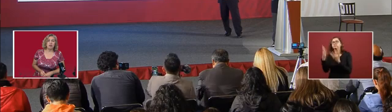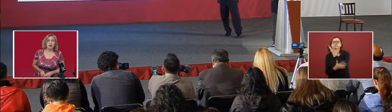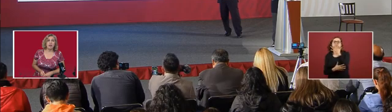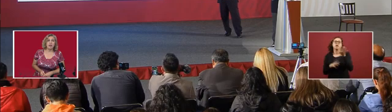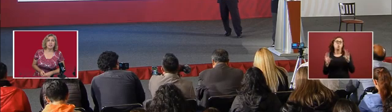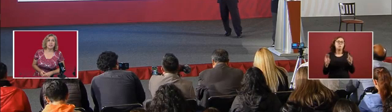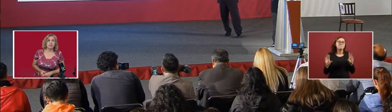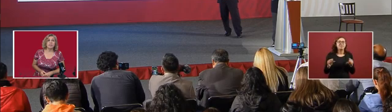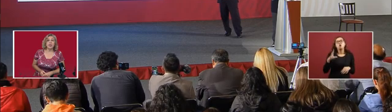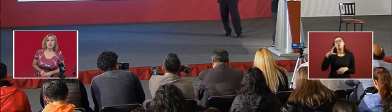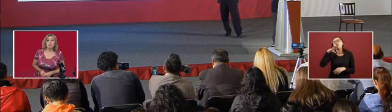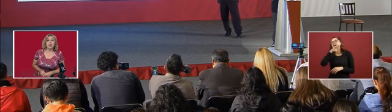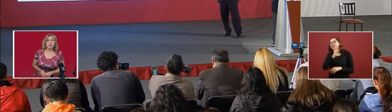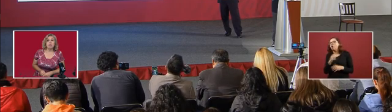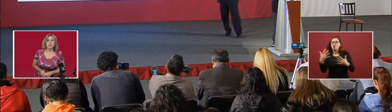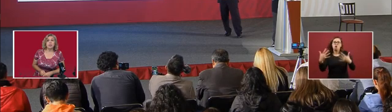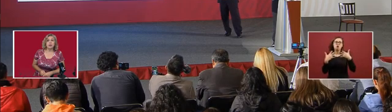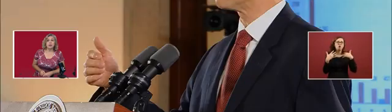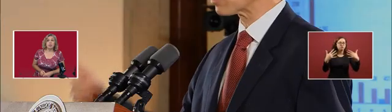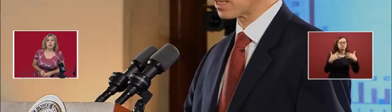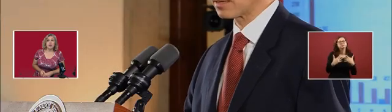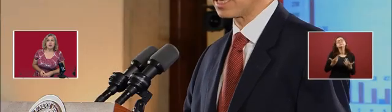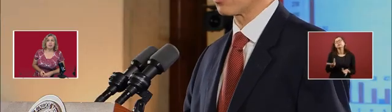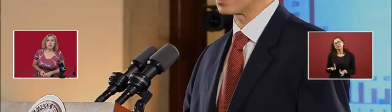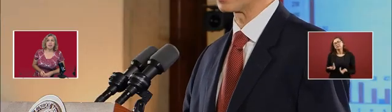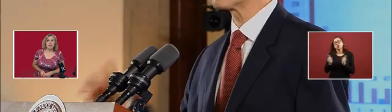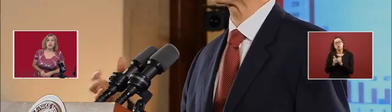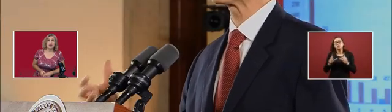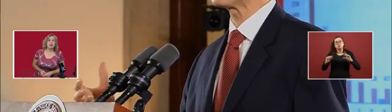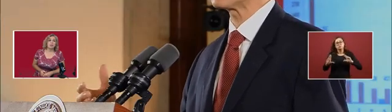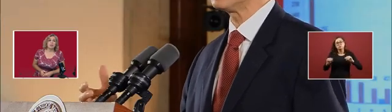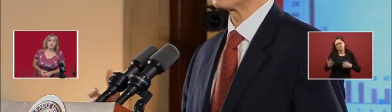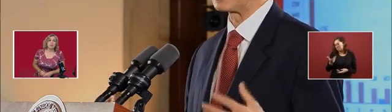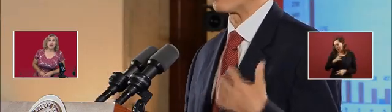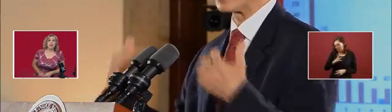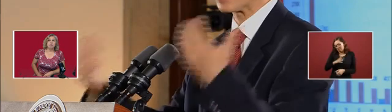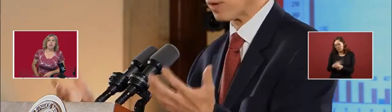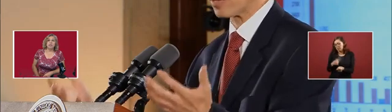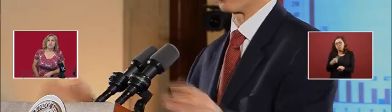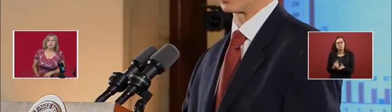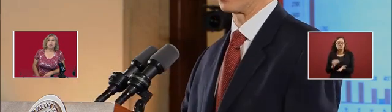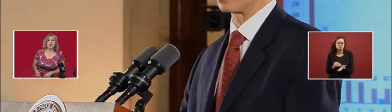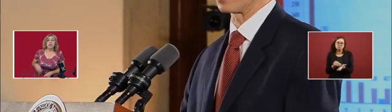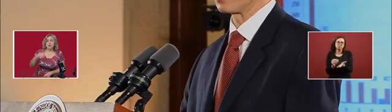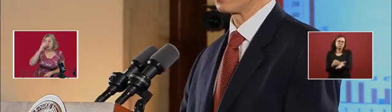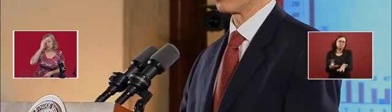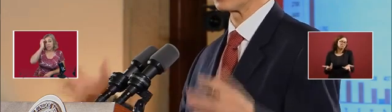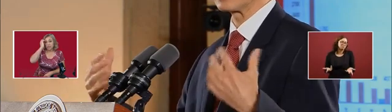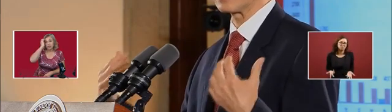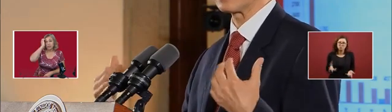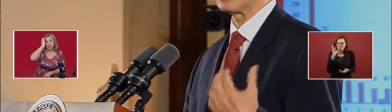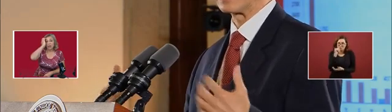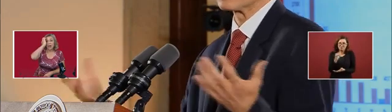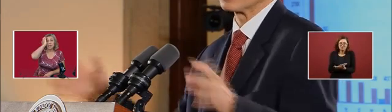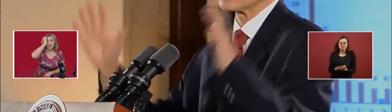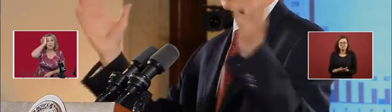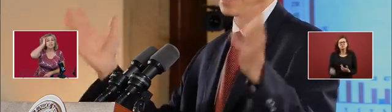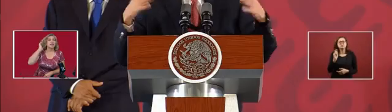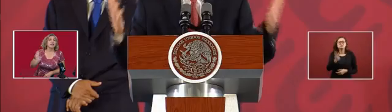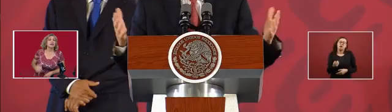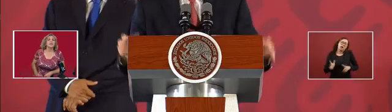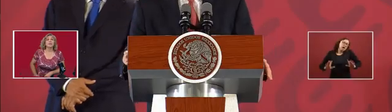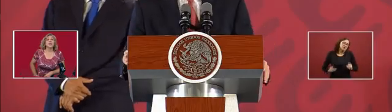that's ecological, that they cannot control, absolutely. The dengue occurs in the whole world,